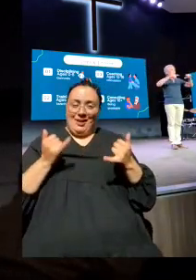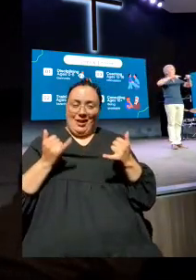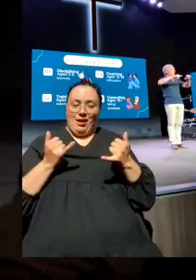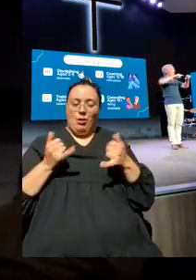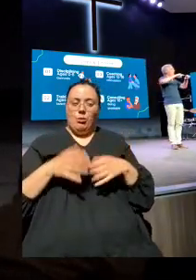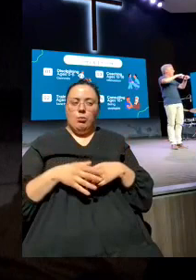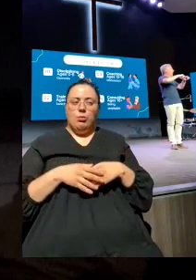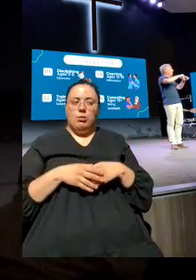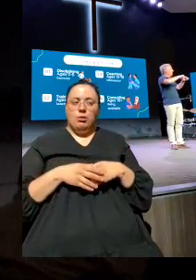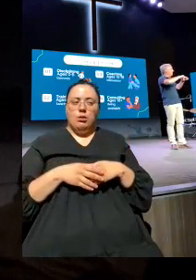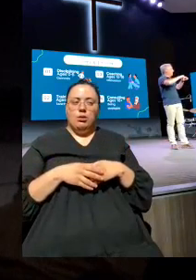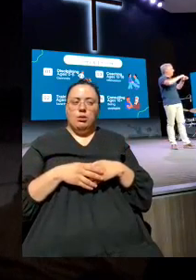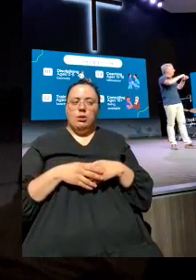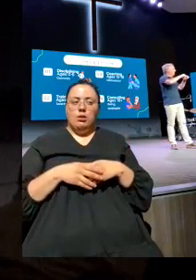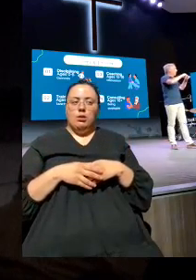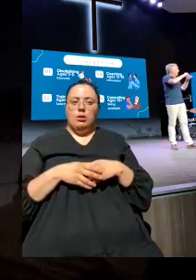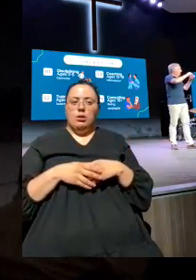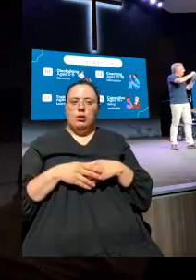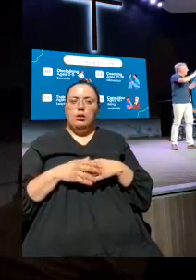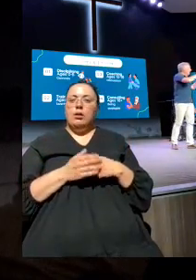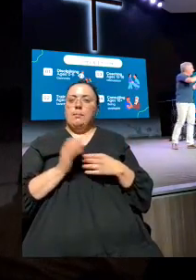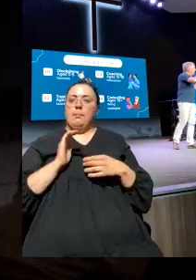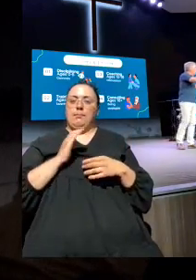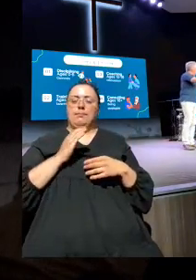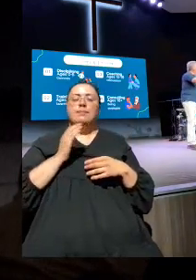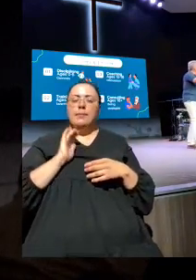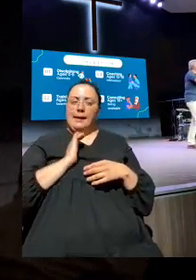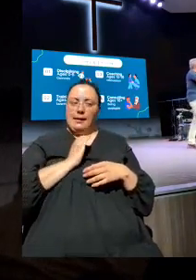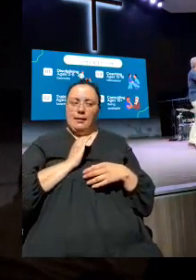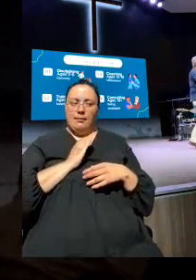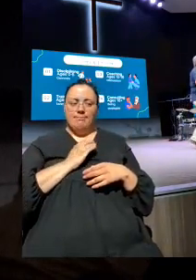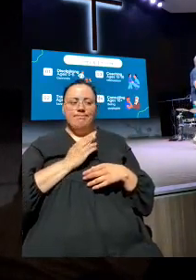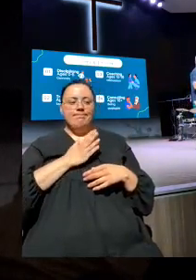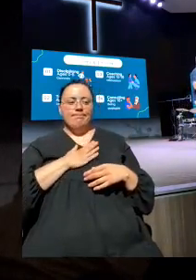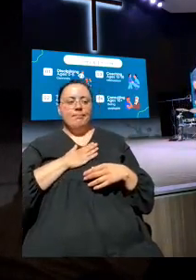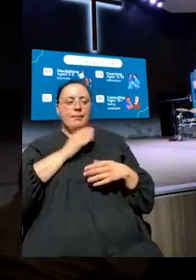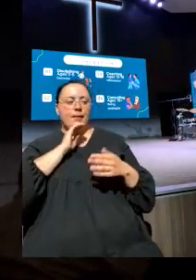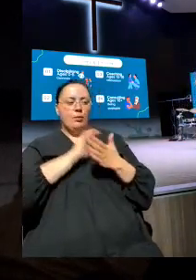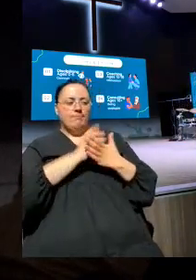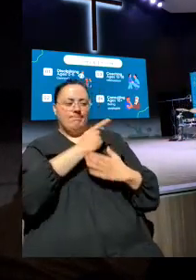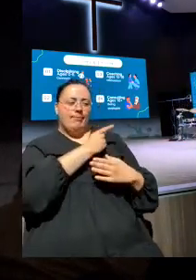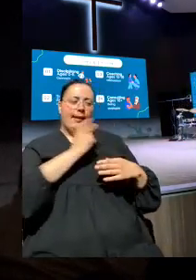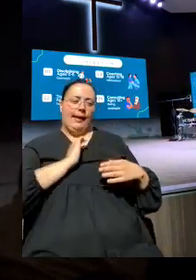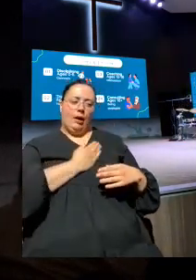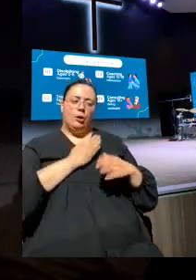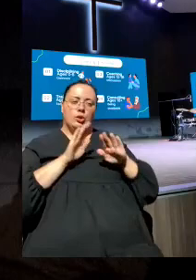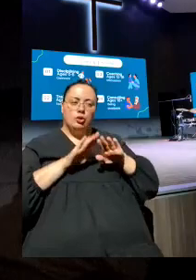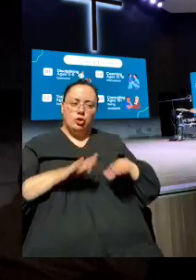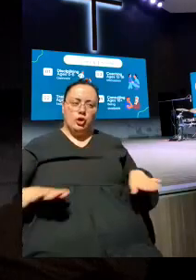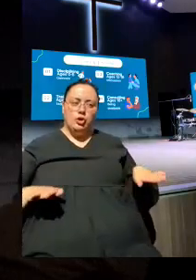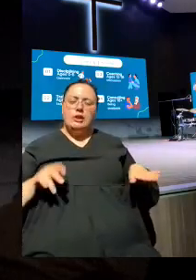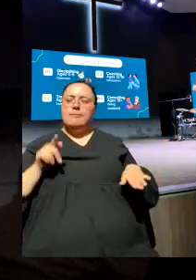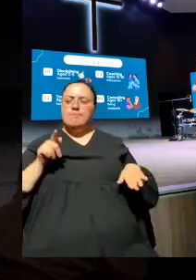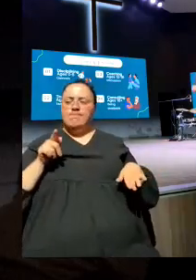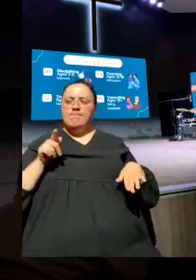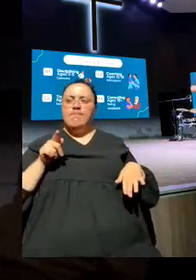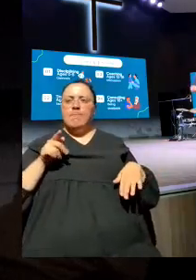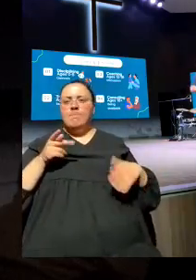their own information and seeking out other role models, social influence, blogs,